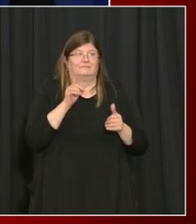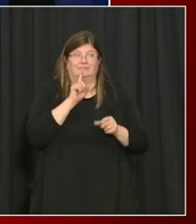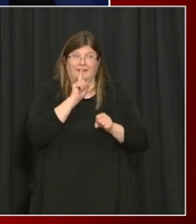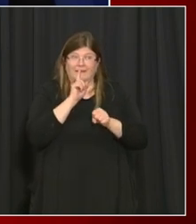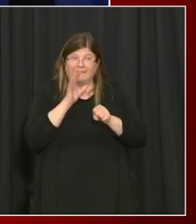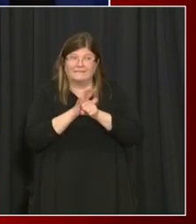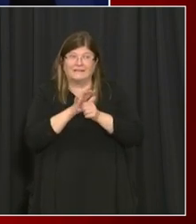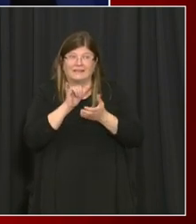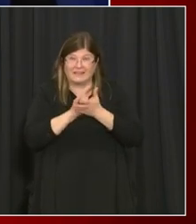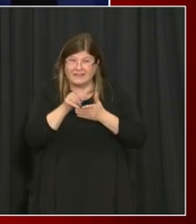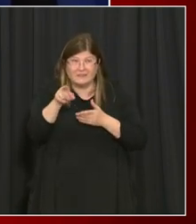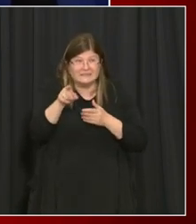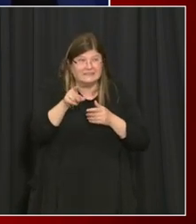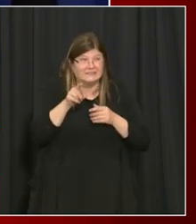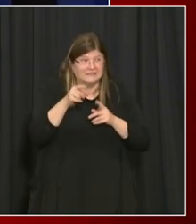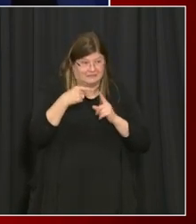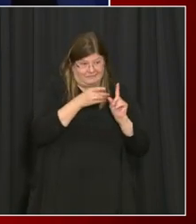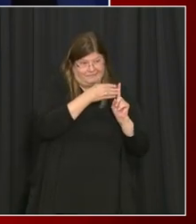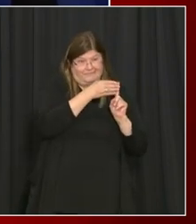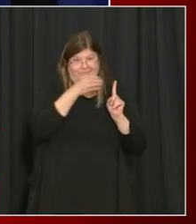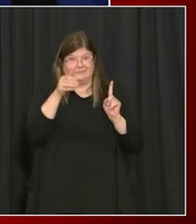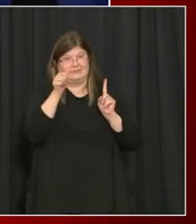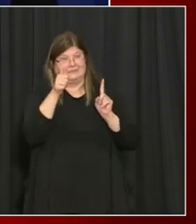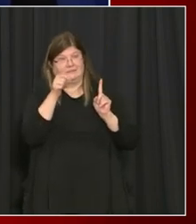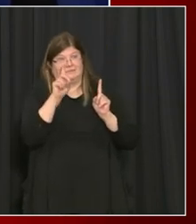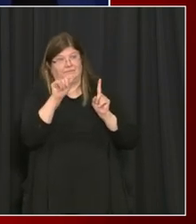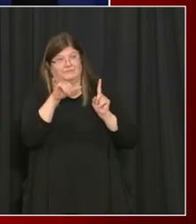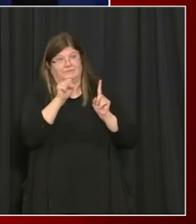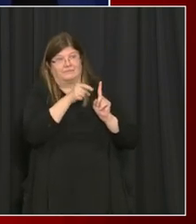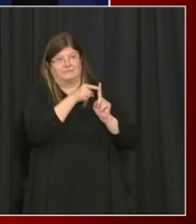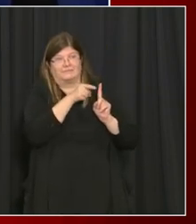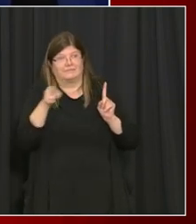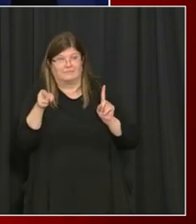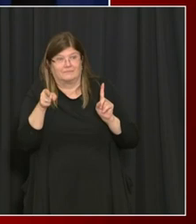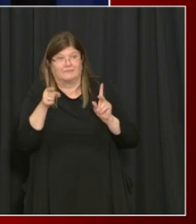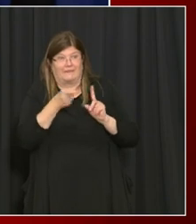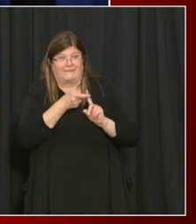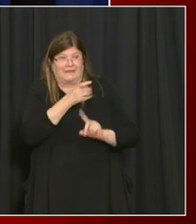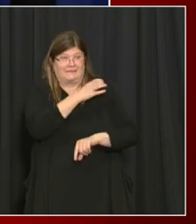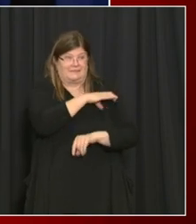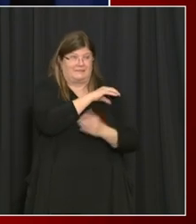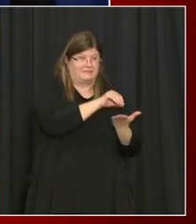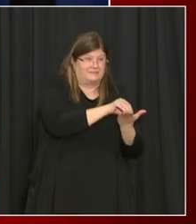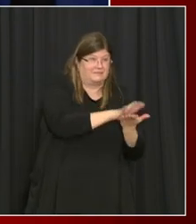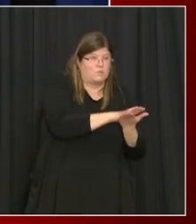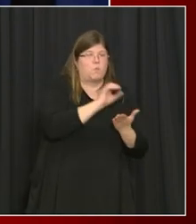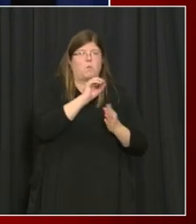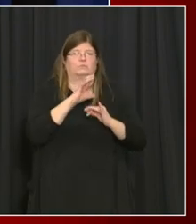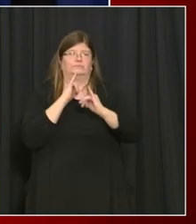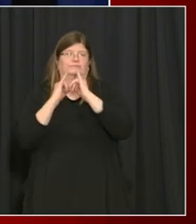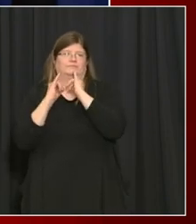symptom collection date, a symptom onset date from clinical records or an interview.